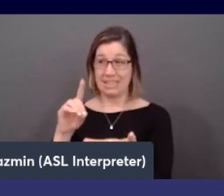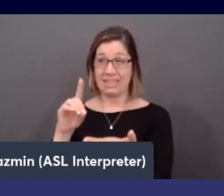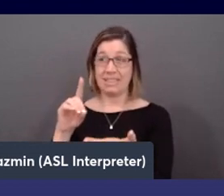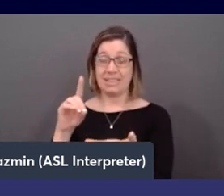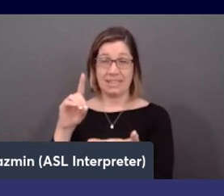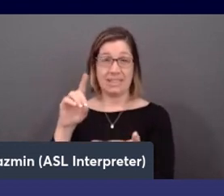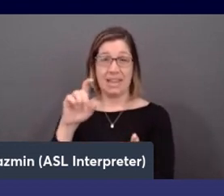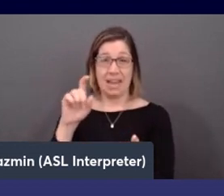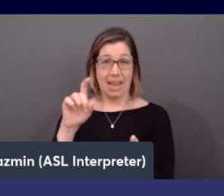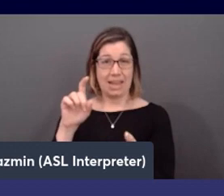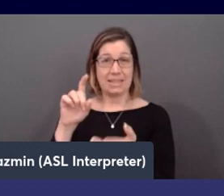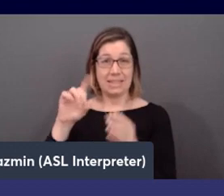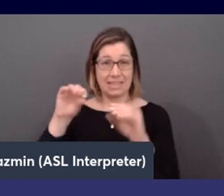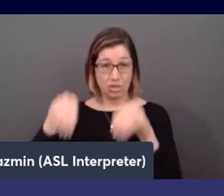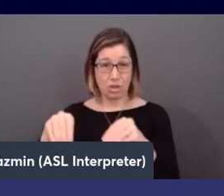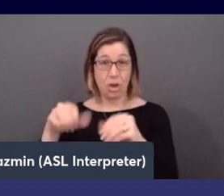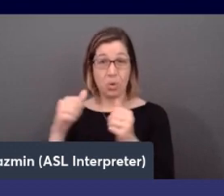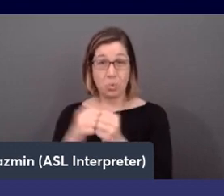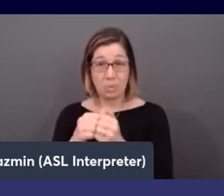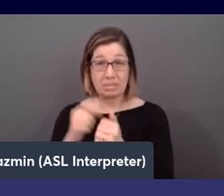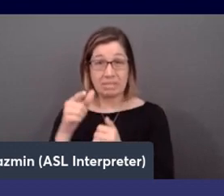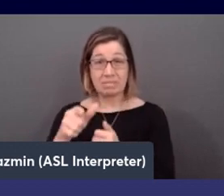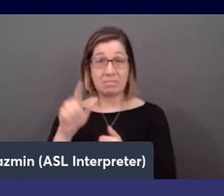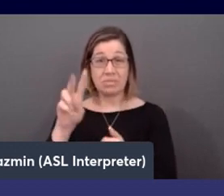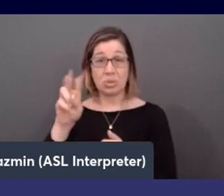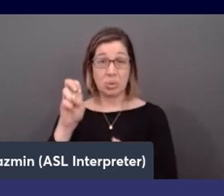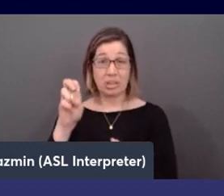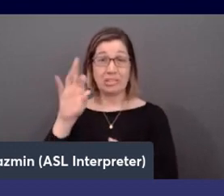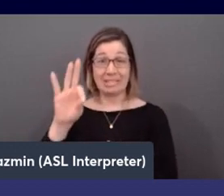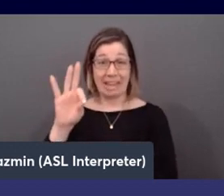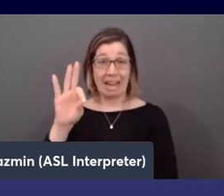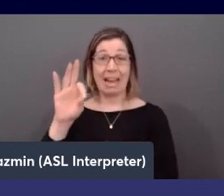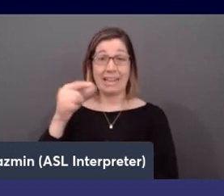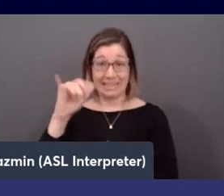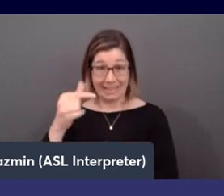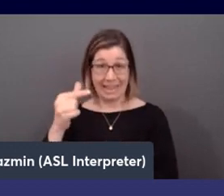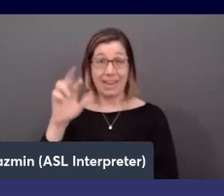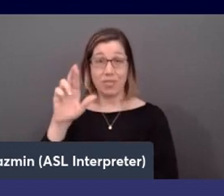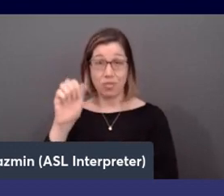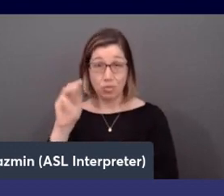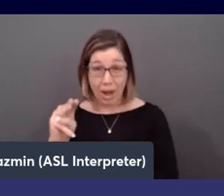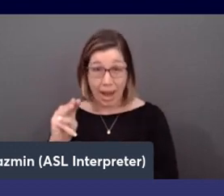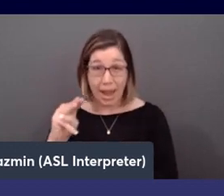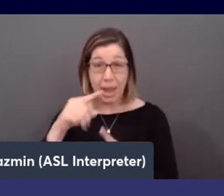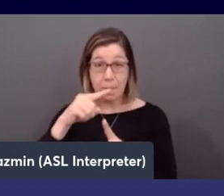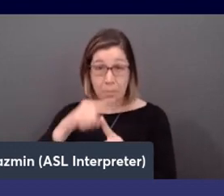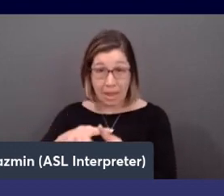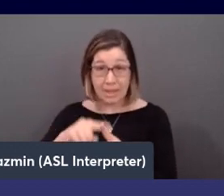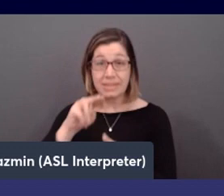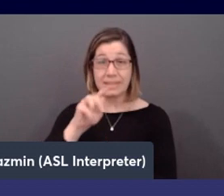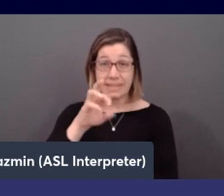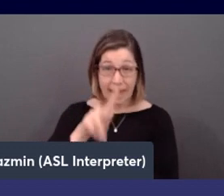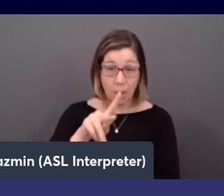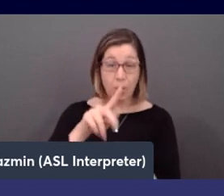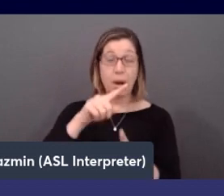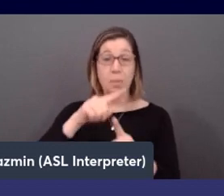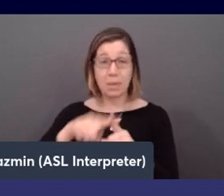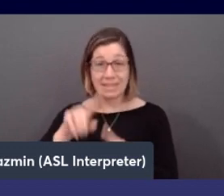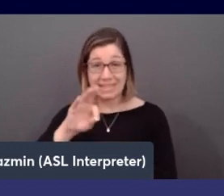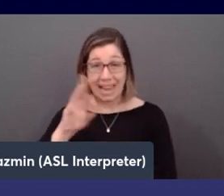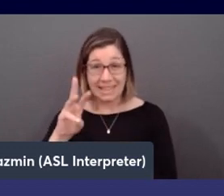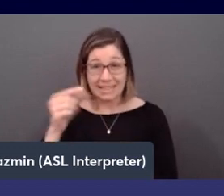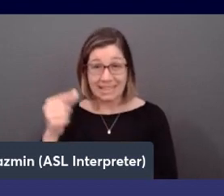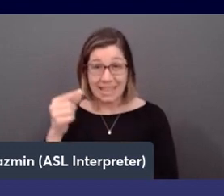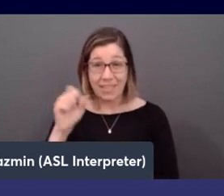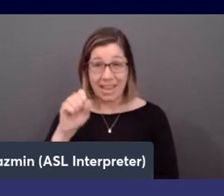gigs of network, and 209 gigs of RAM, plus 796 gigs of SSD, giving you a